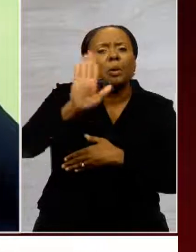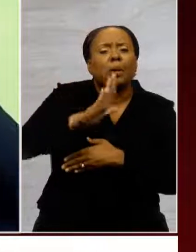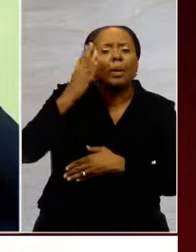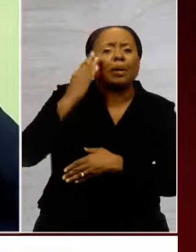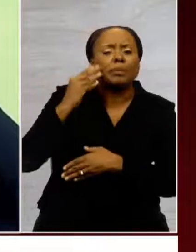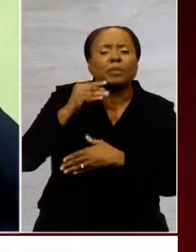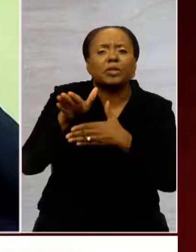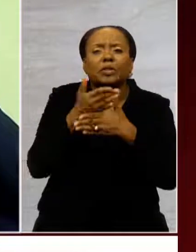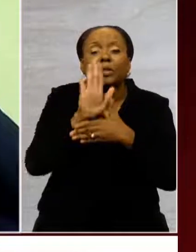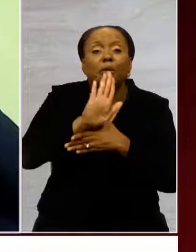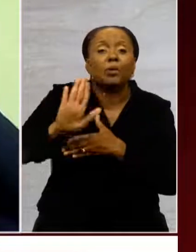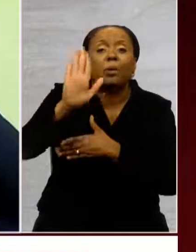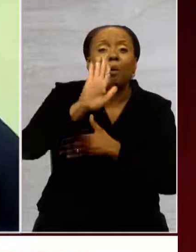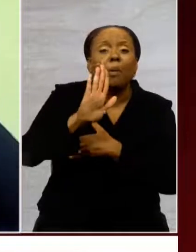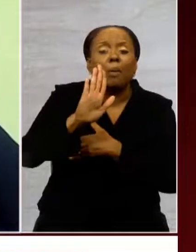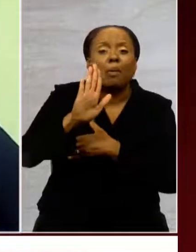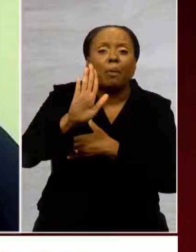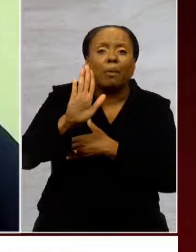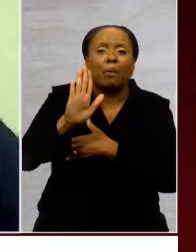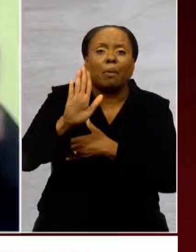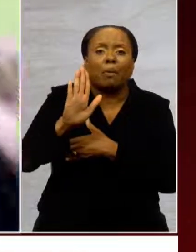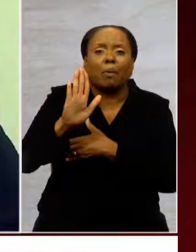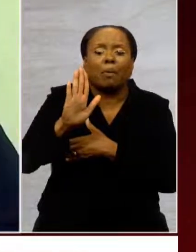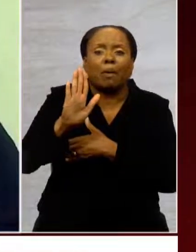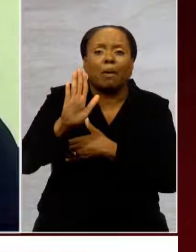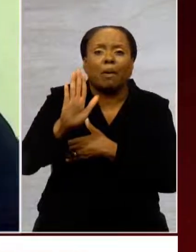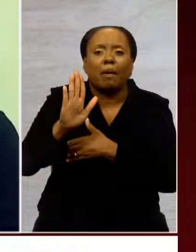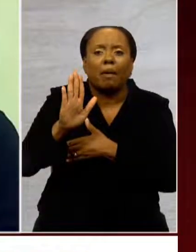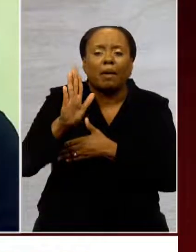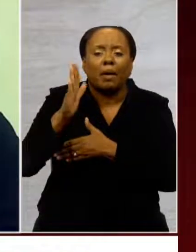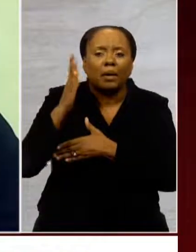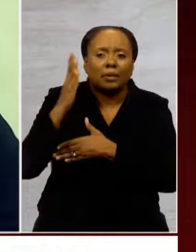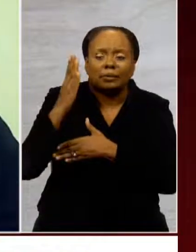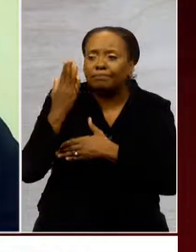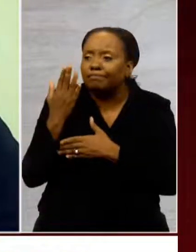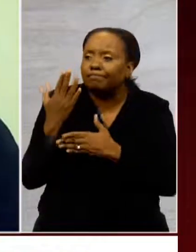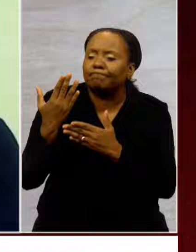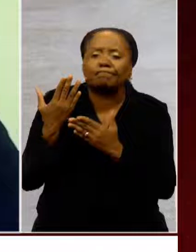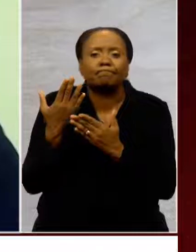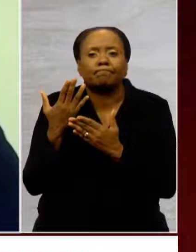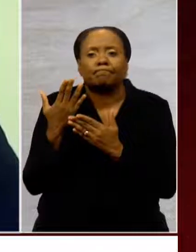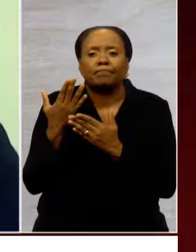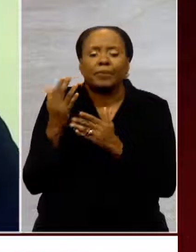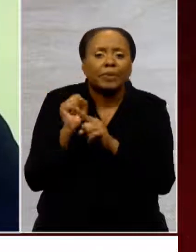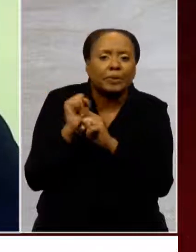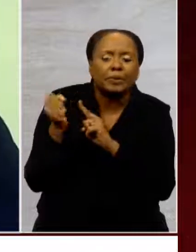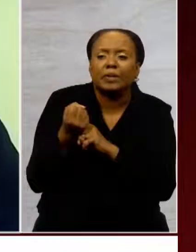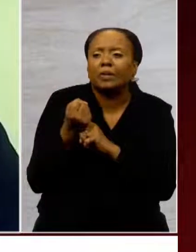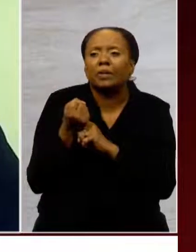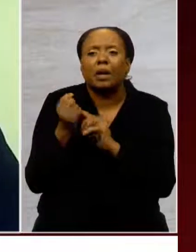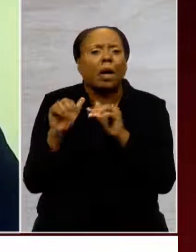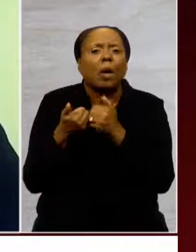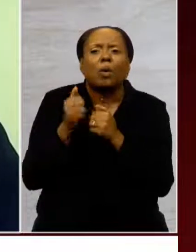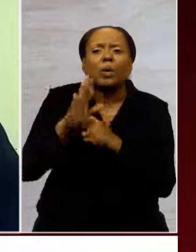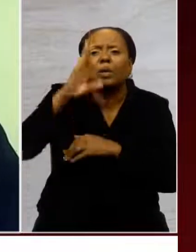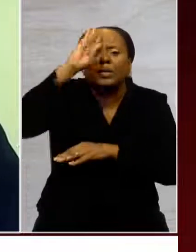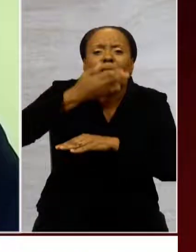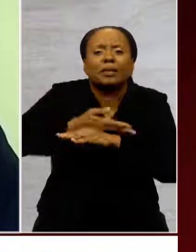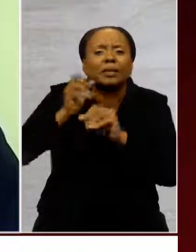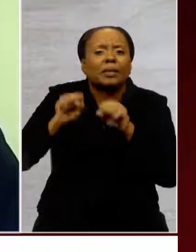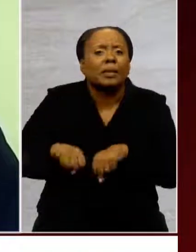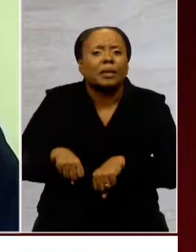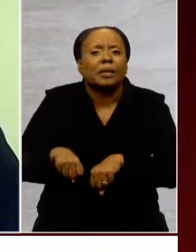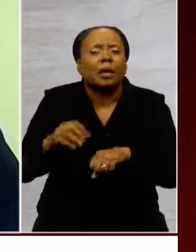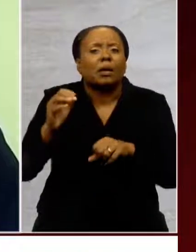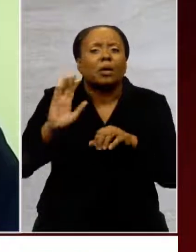or elements of it would help to make your life and your son's life a bit easier as he tries to transition